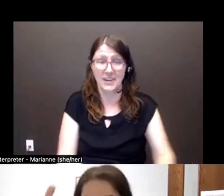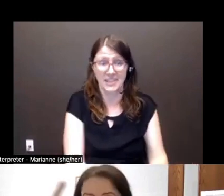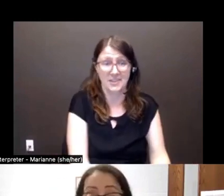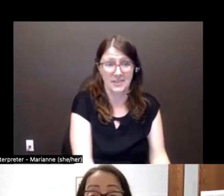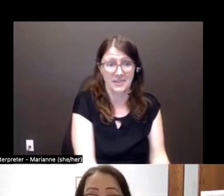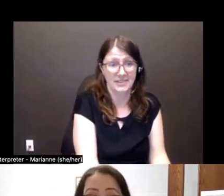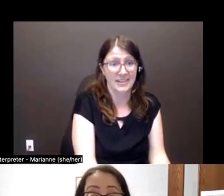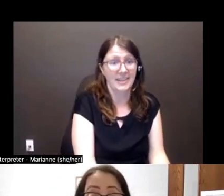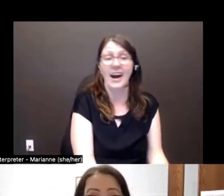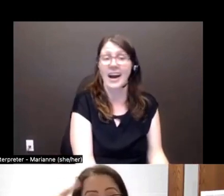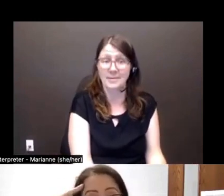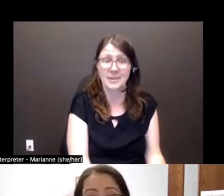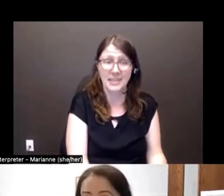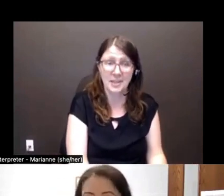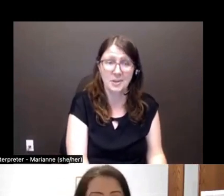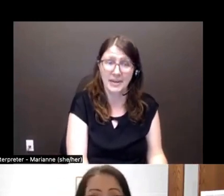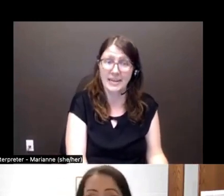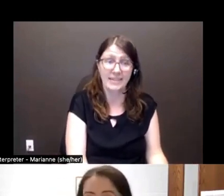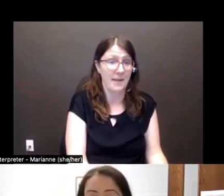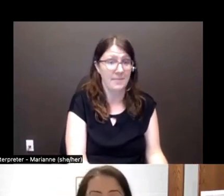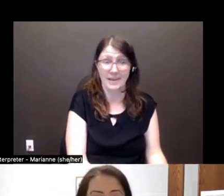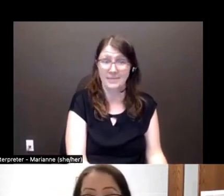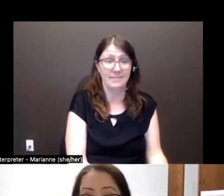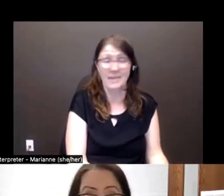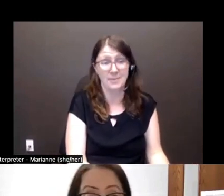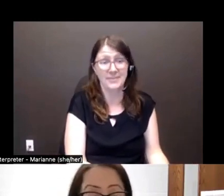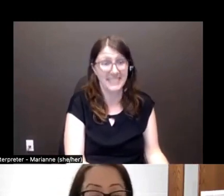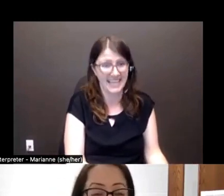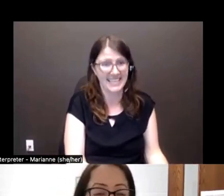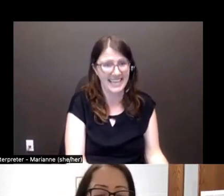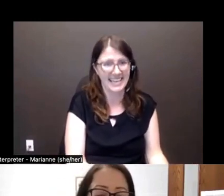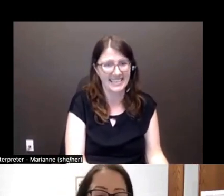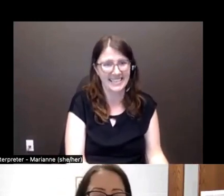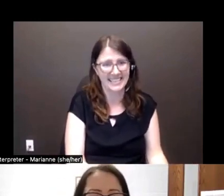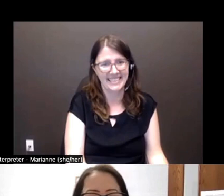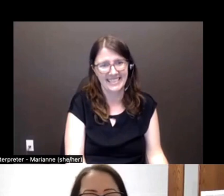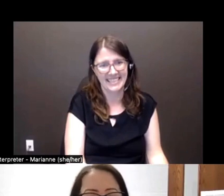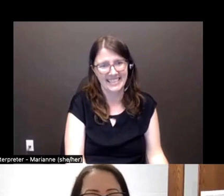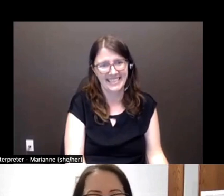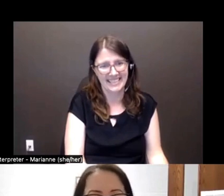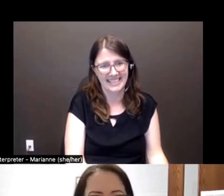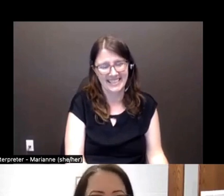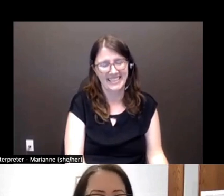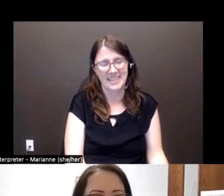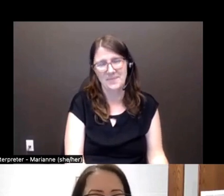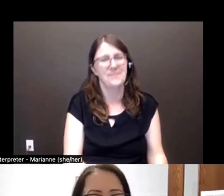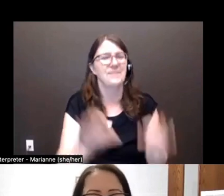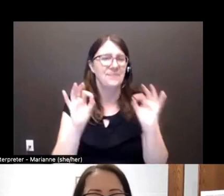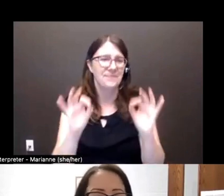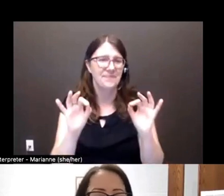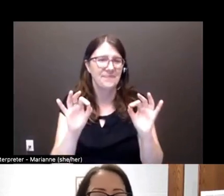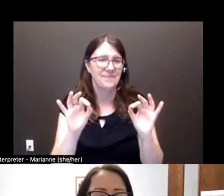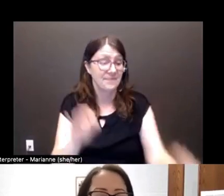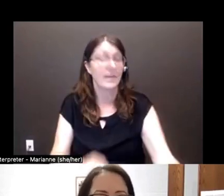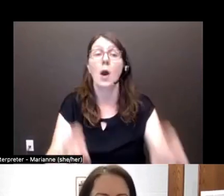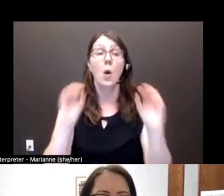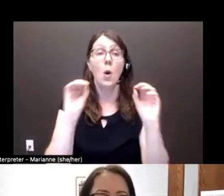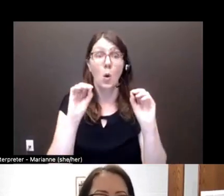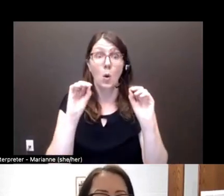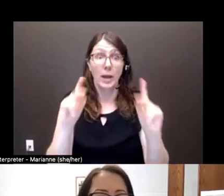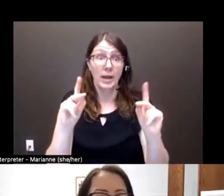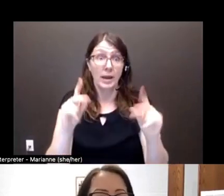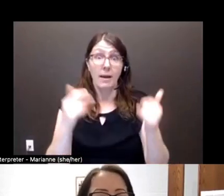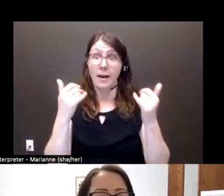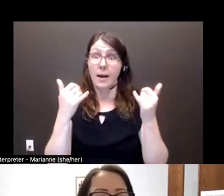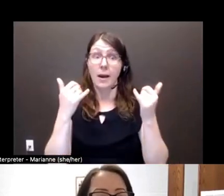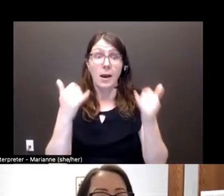That's very true. I absolutely agree. That makes perfect sense. Yes. Perfect. Okay, so let's check in with a few of